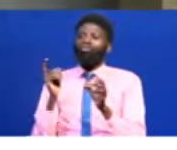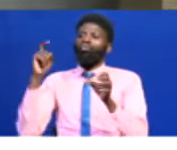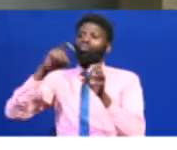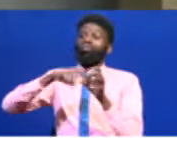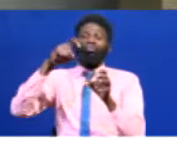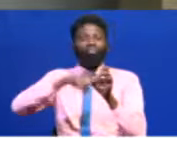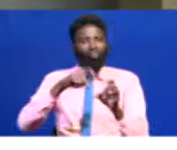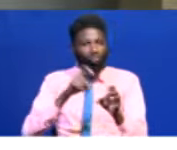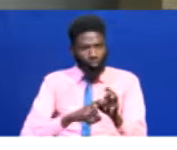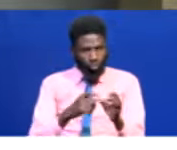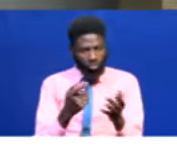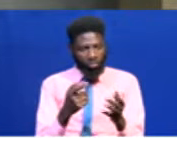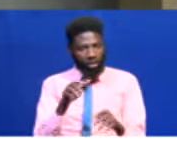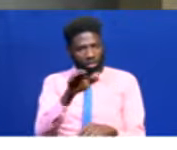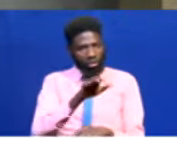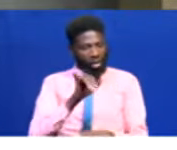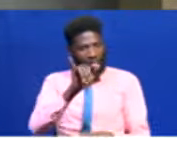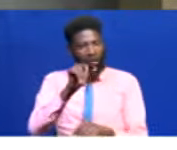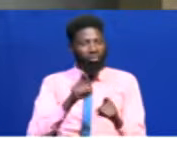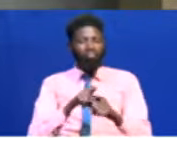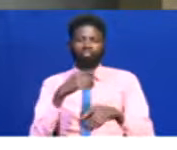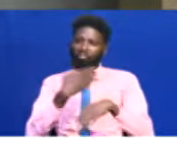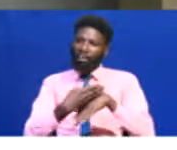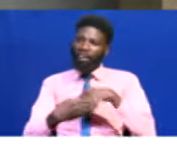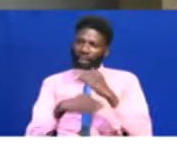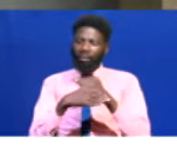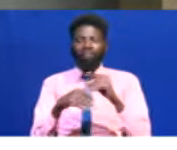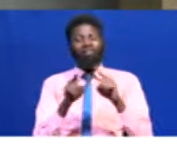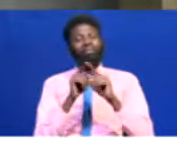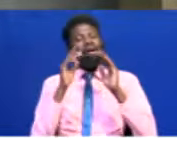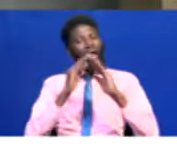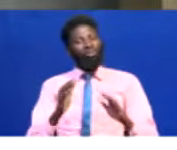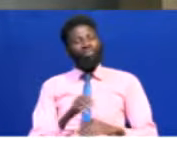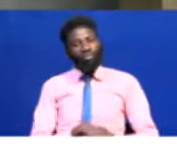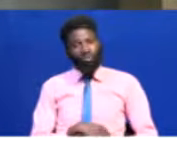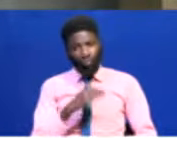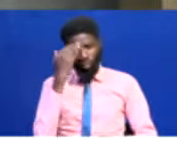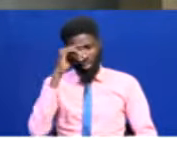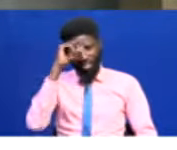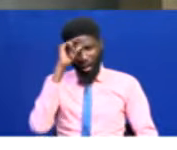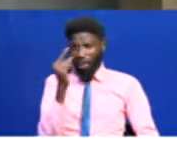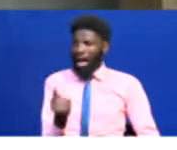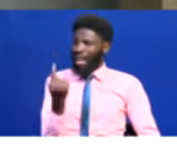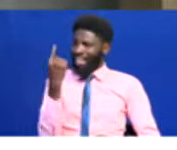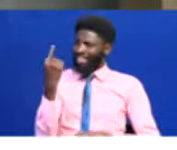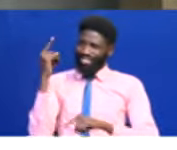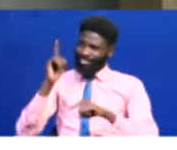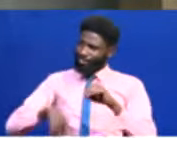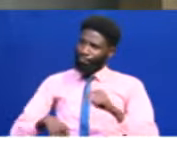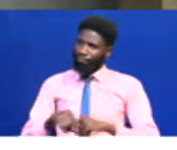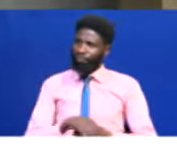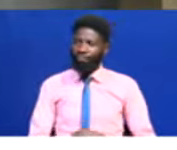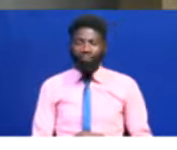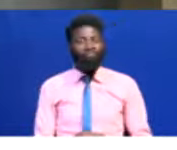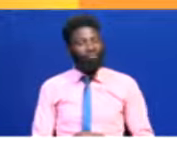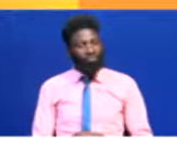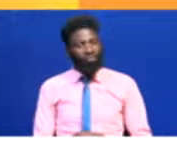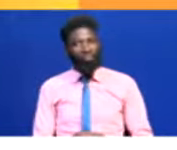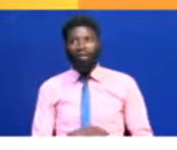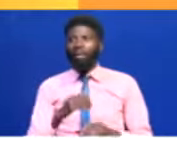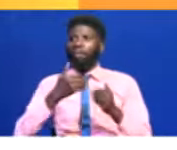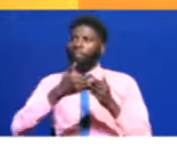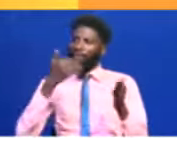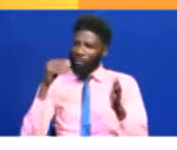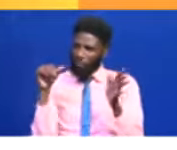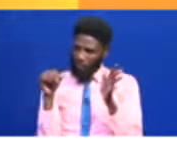into this particular space and construct these particular housing units? Because government cannot do it alone. Good. Before, the problem was the